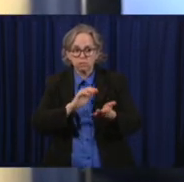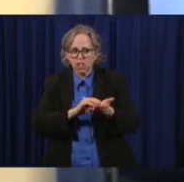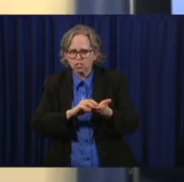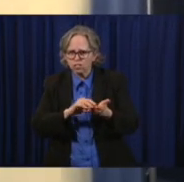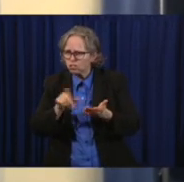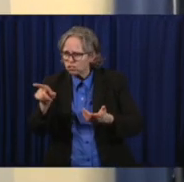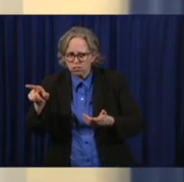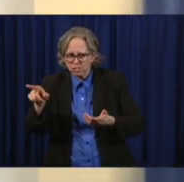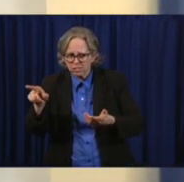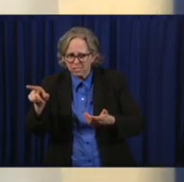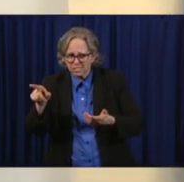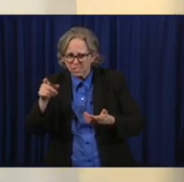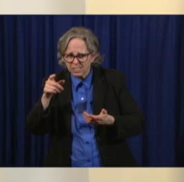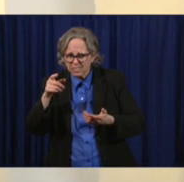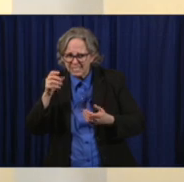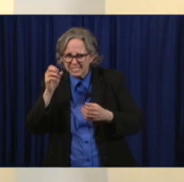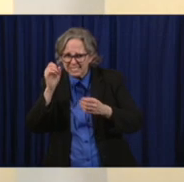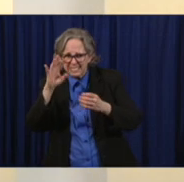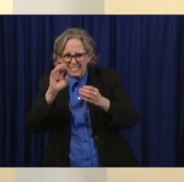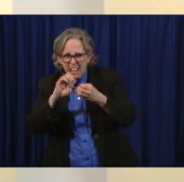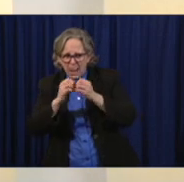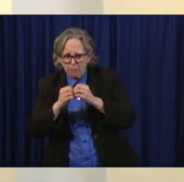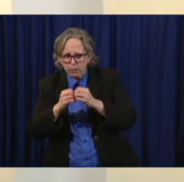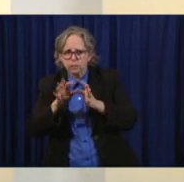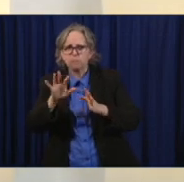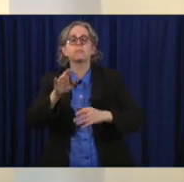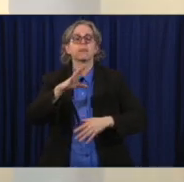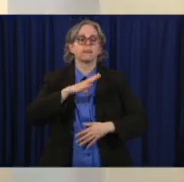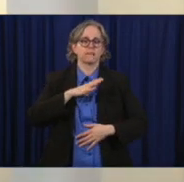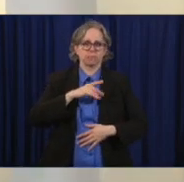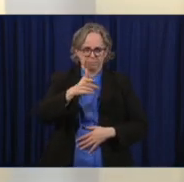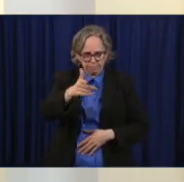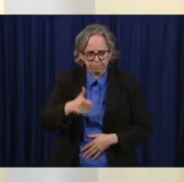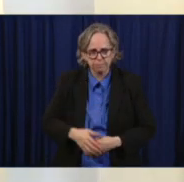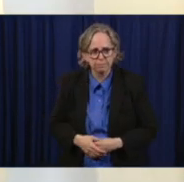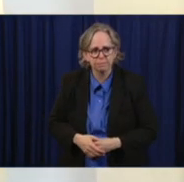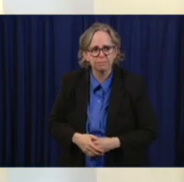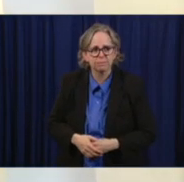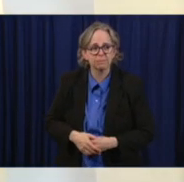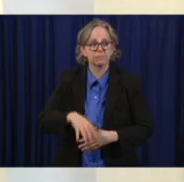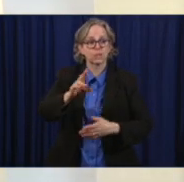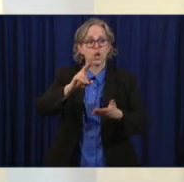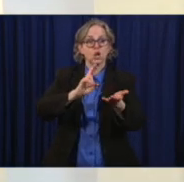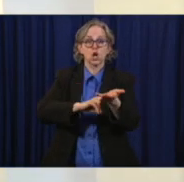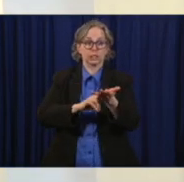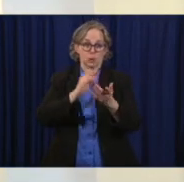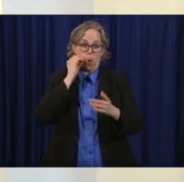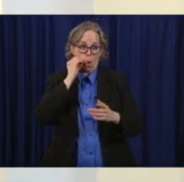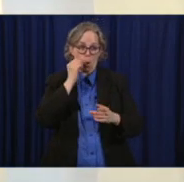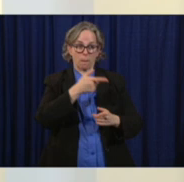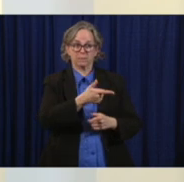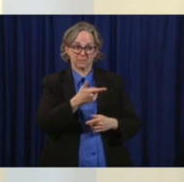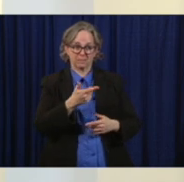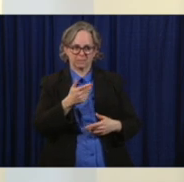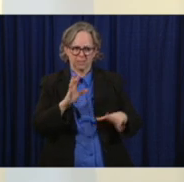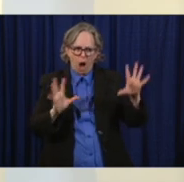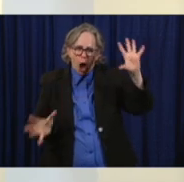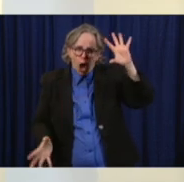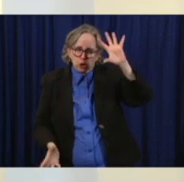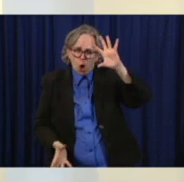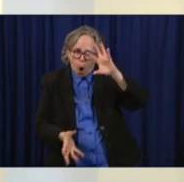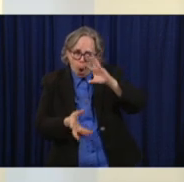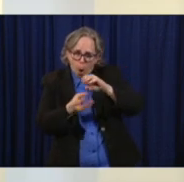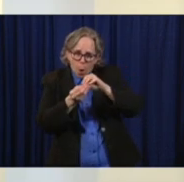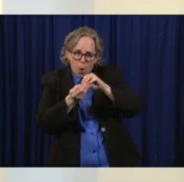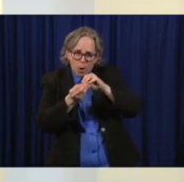quick statistic to the answer about nursing homes, it is 22% of the total